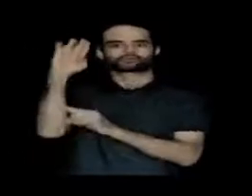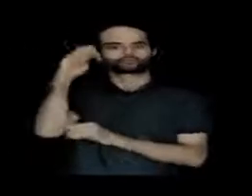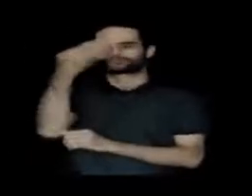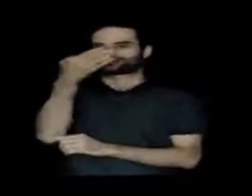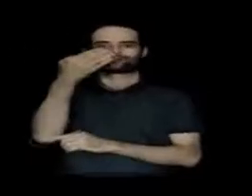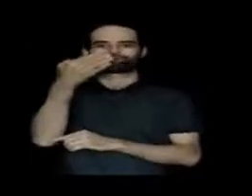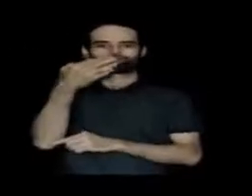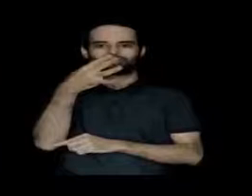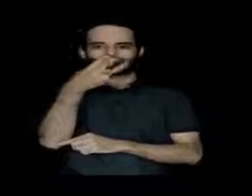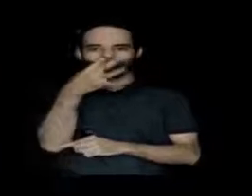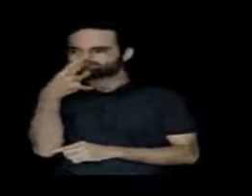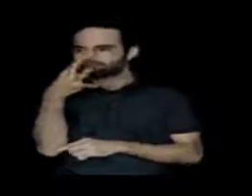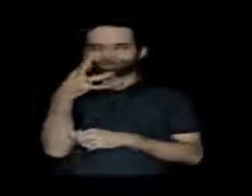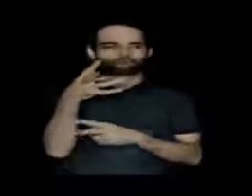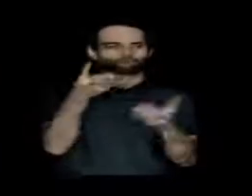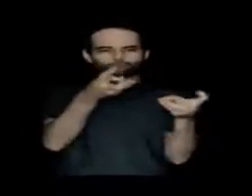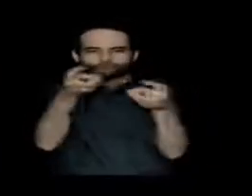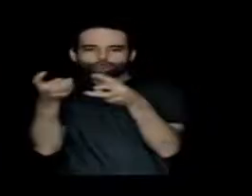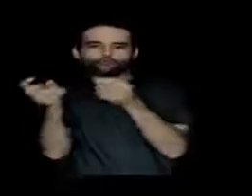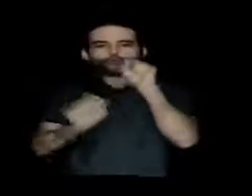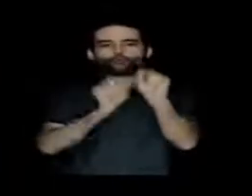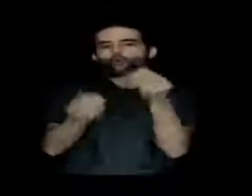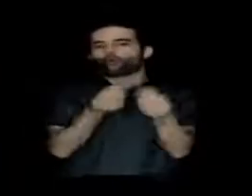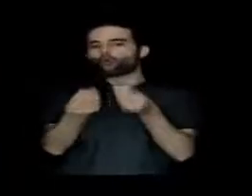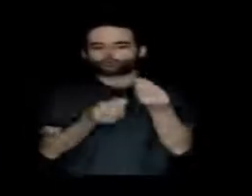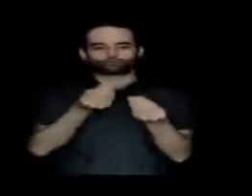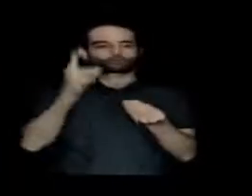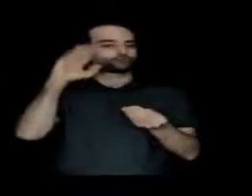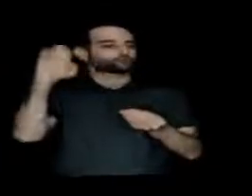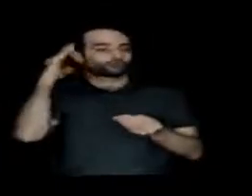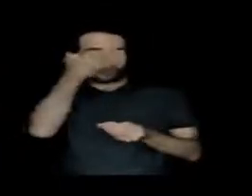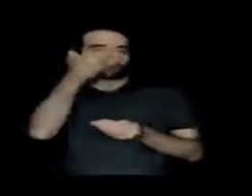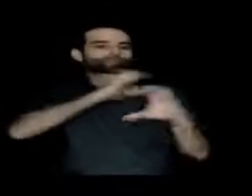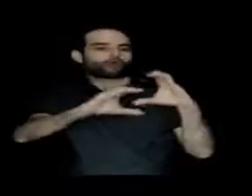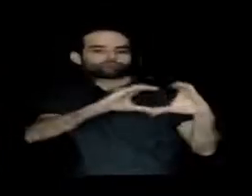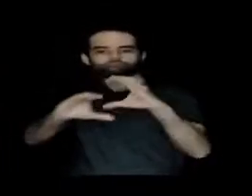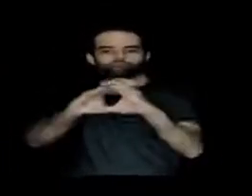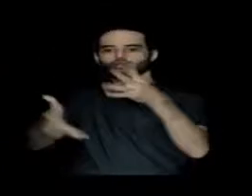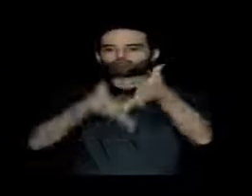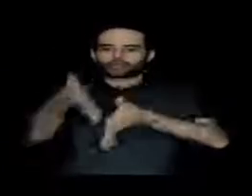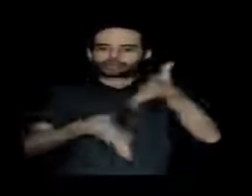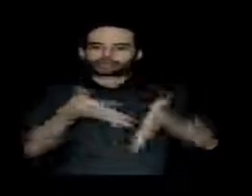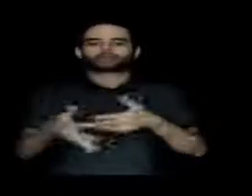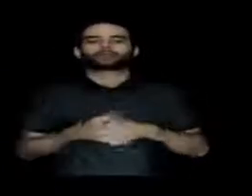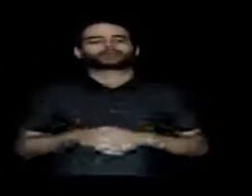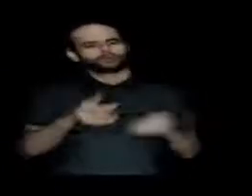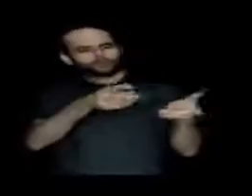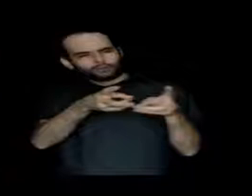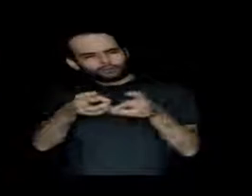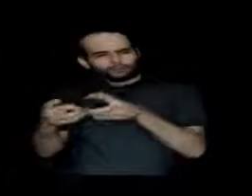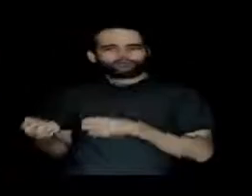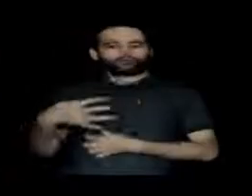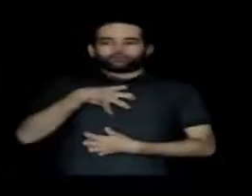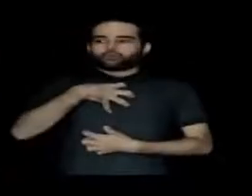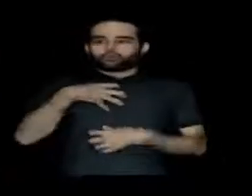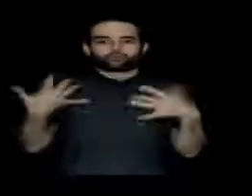the 1st of October of that time it was going to happen the second National Congress of Deafblindness